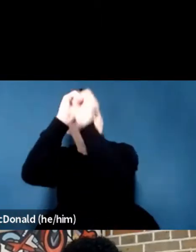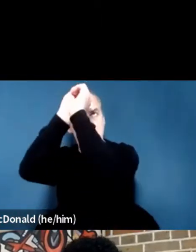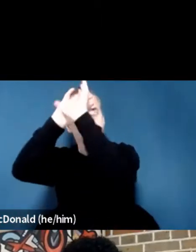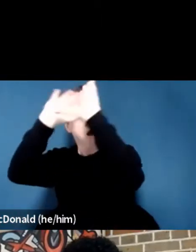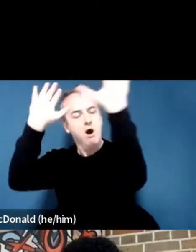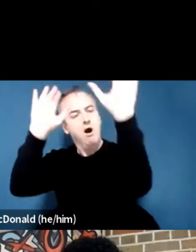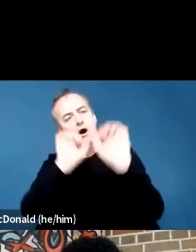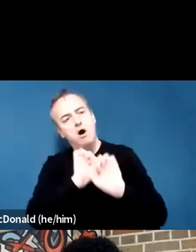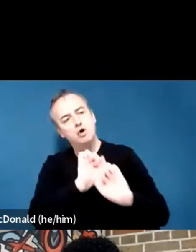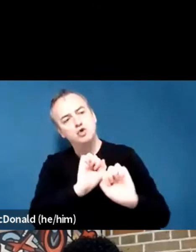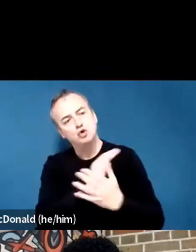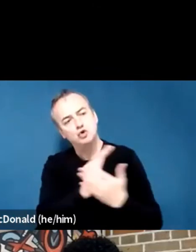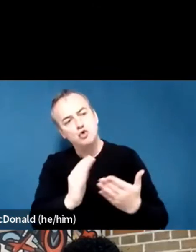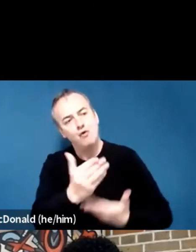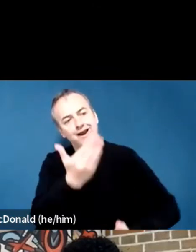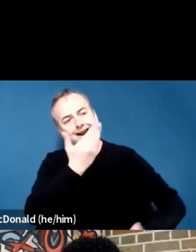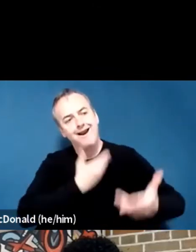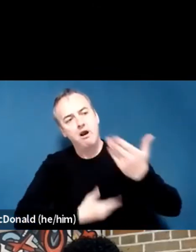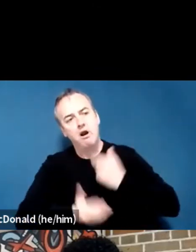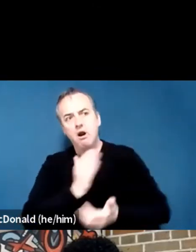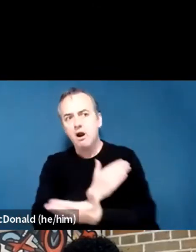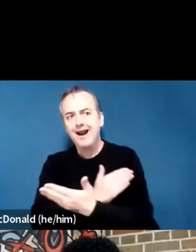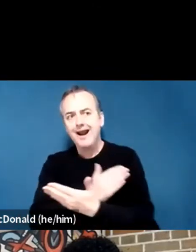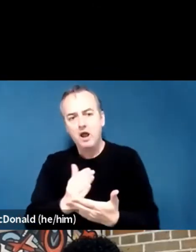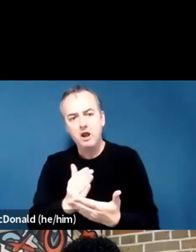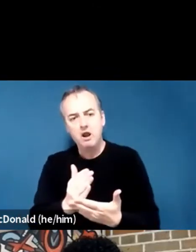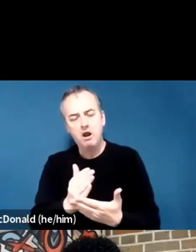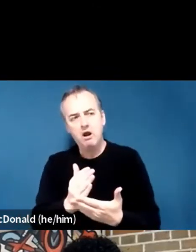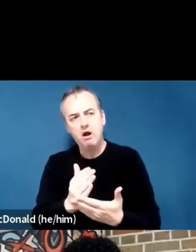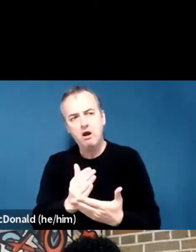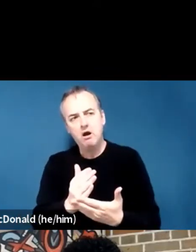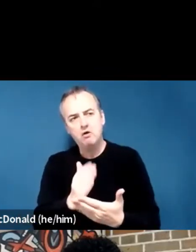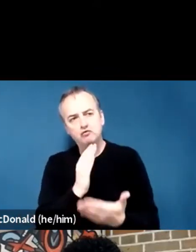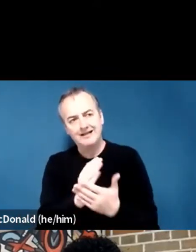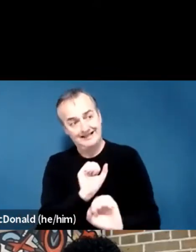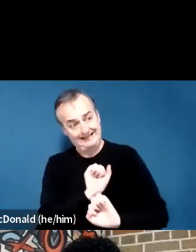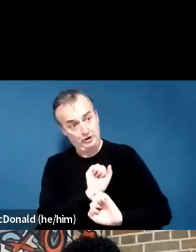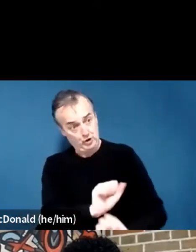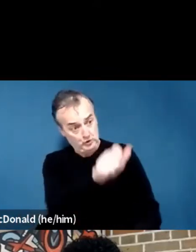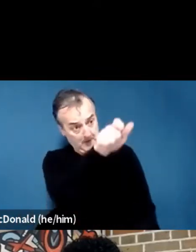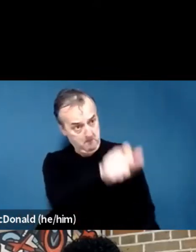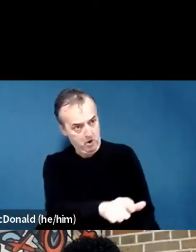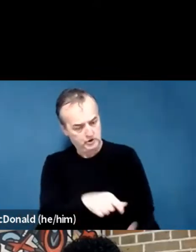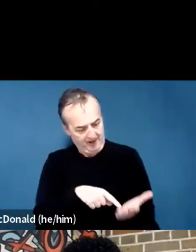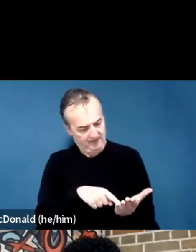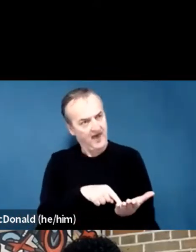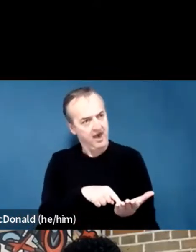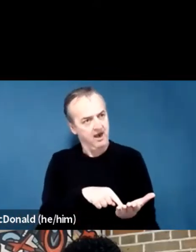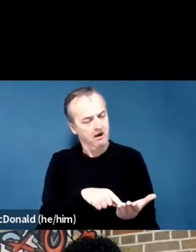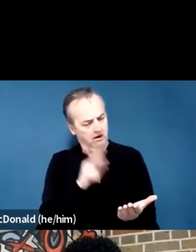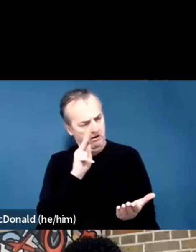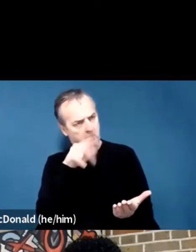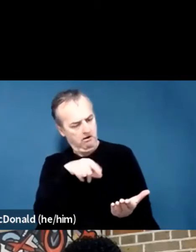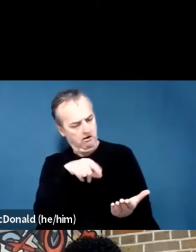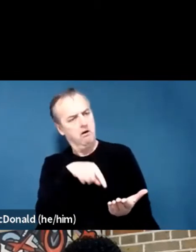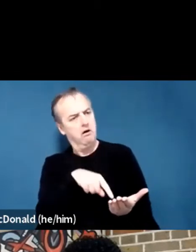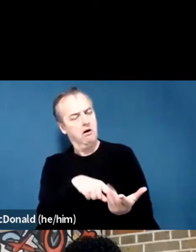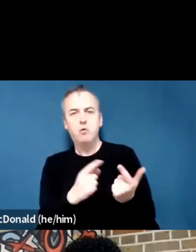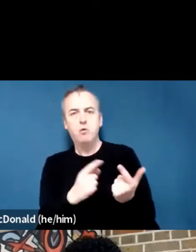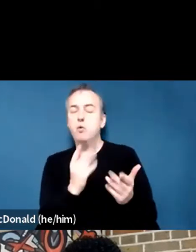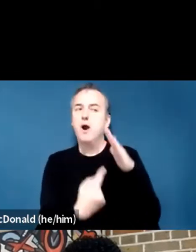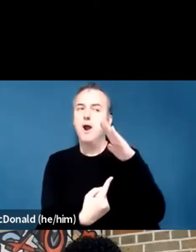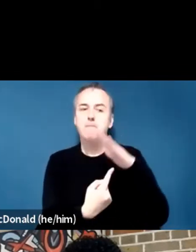tell, but in a way and in a voice that reflects that story and reflects you as an individual. What we're really keen to stress